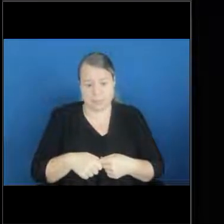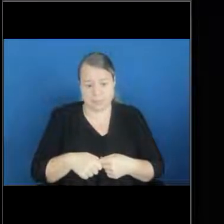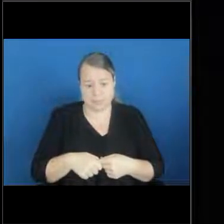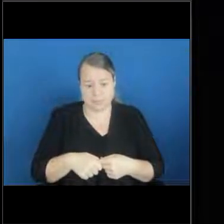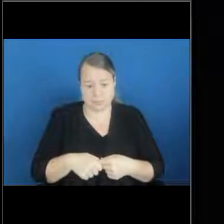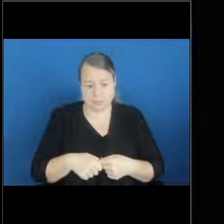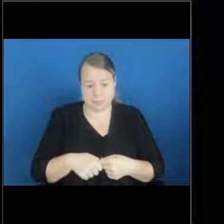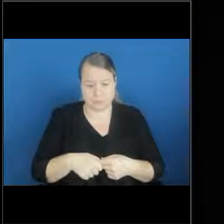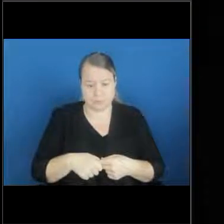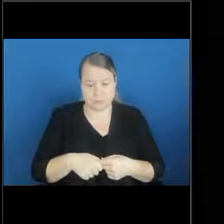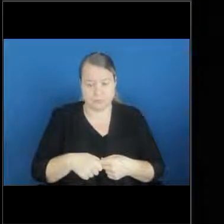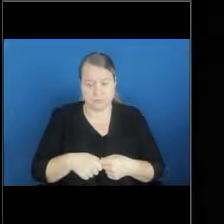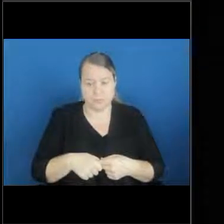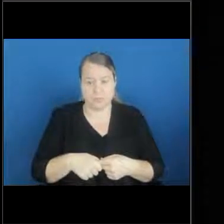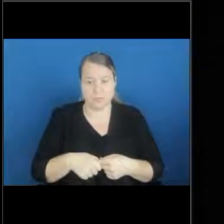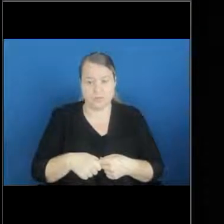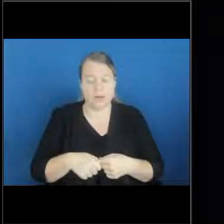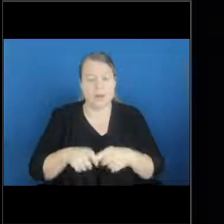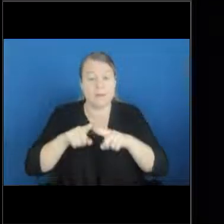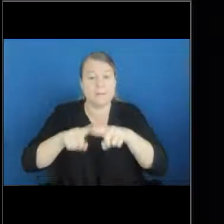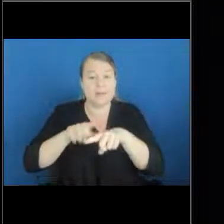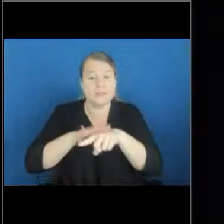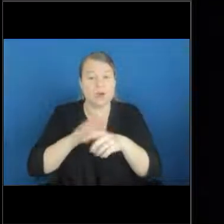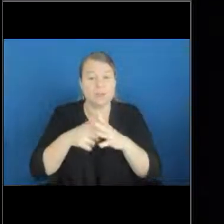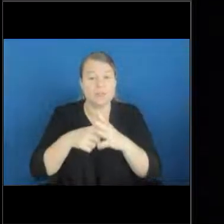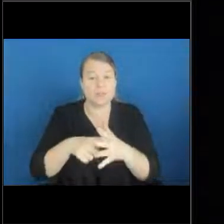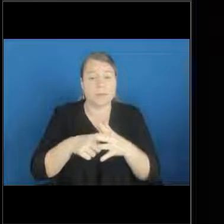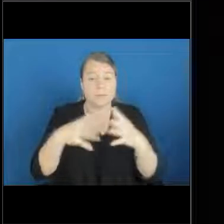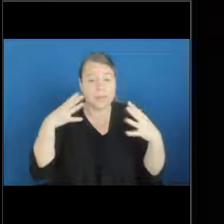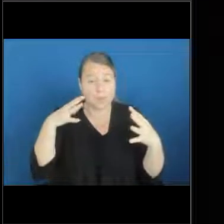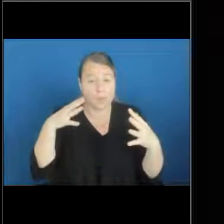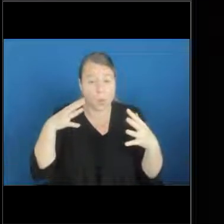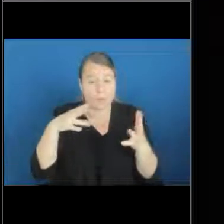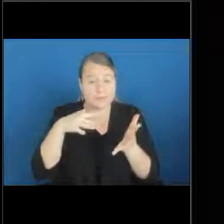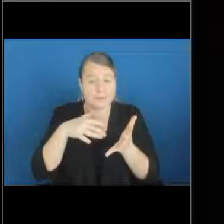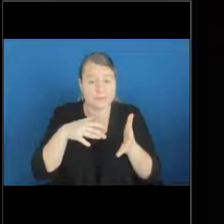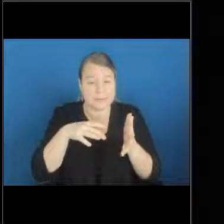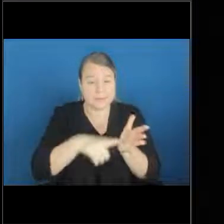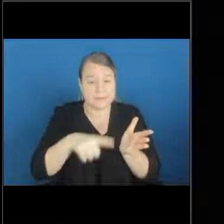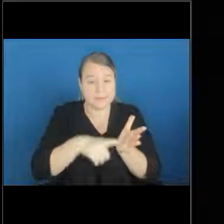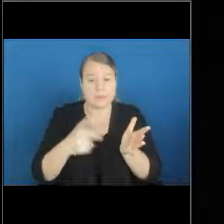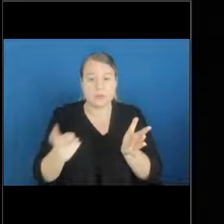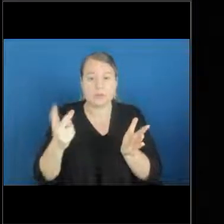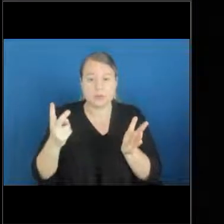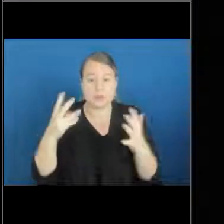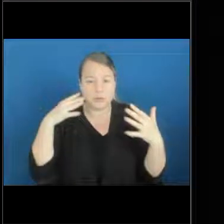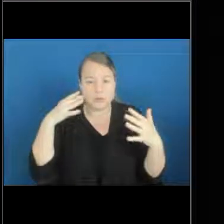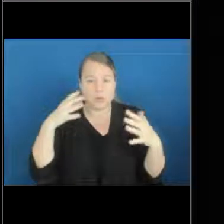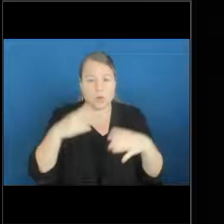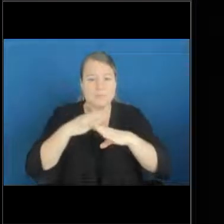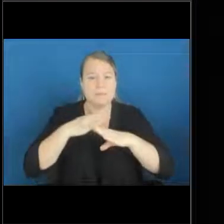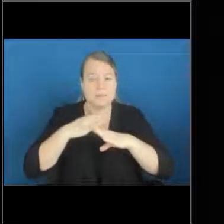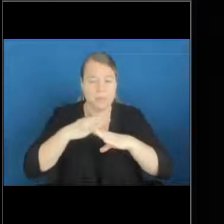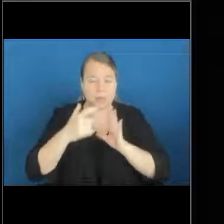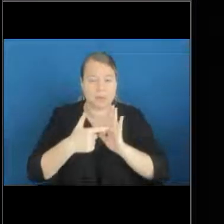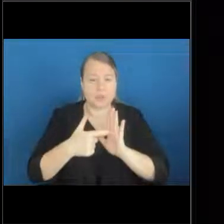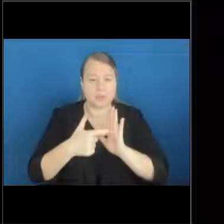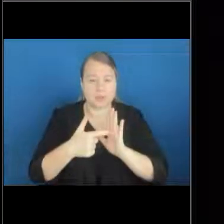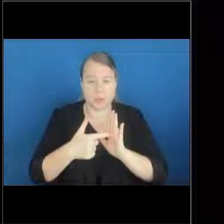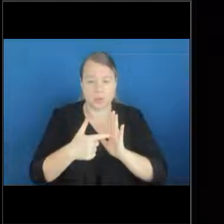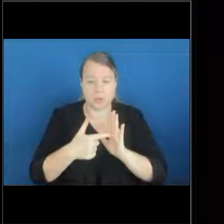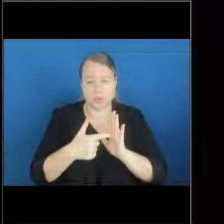the preliminary noise study that was done, there are two noise barriers that were shown to be feasible and